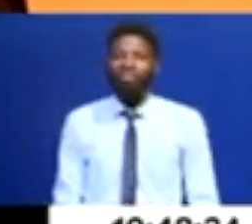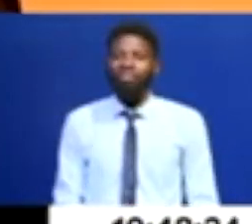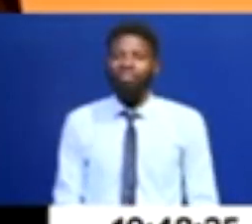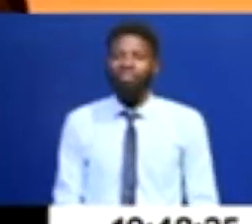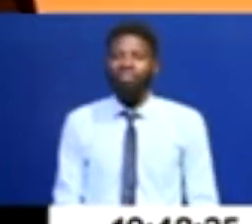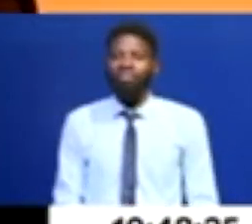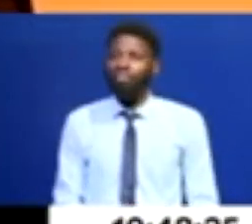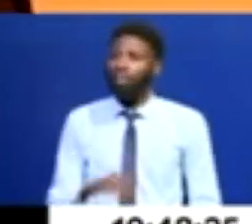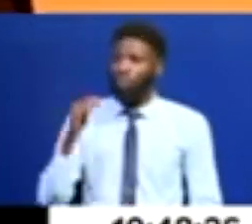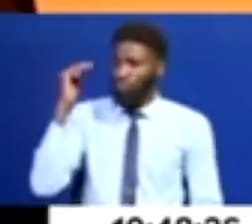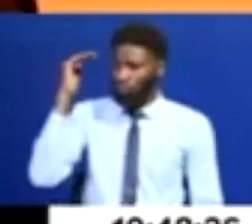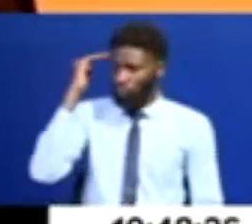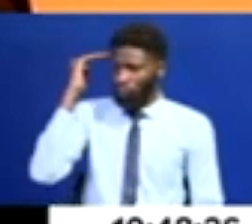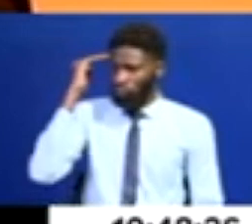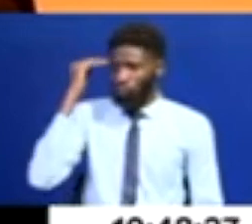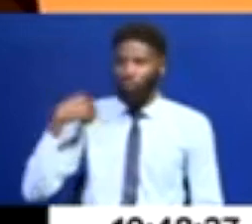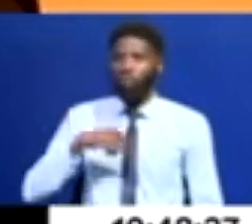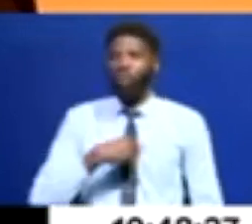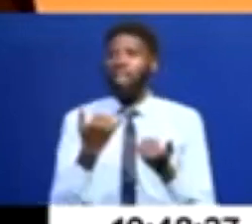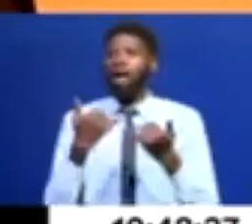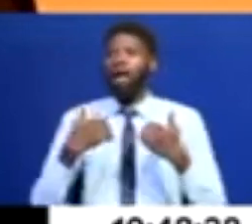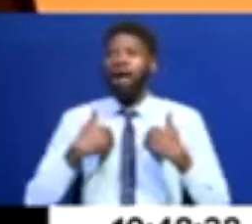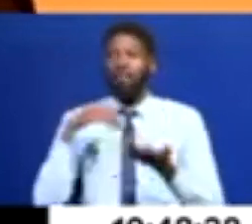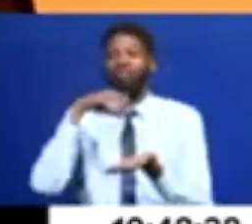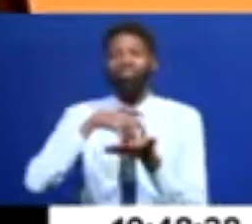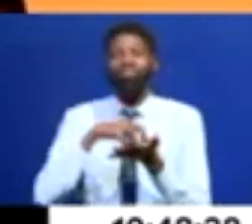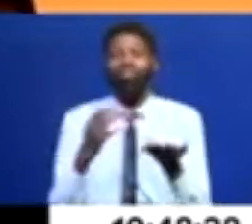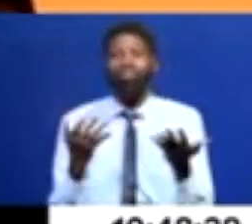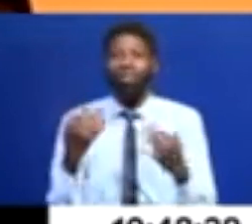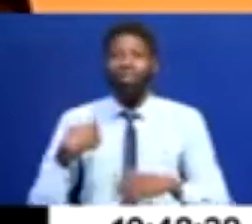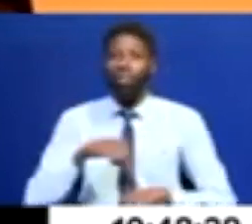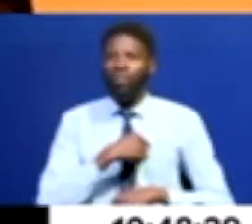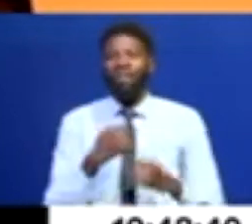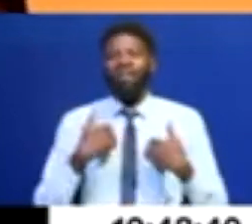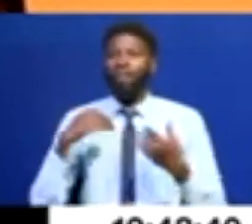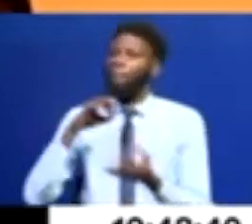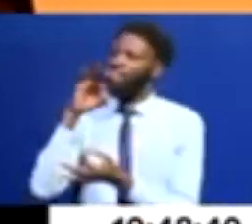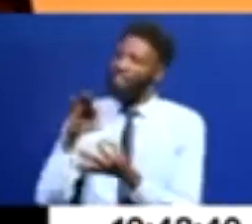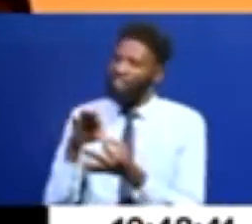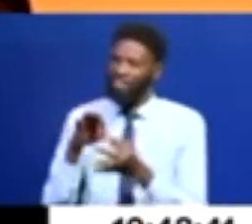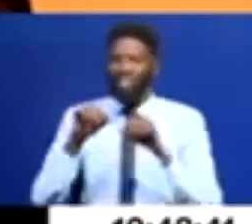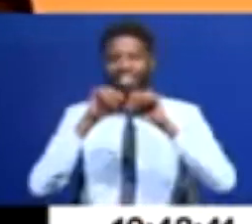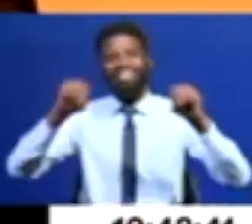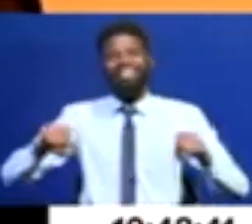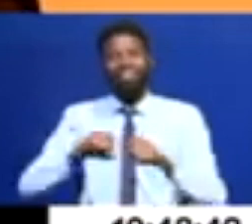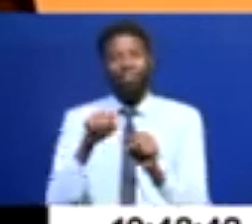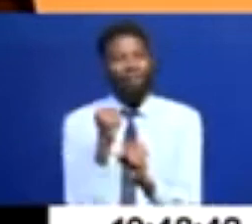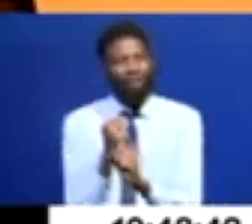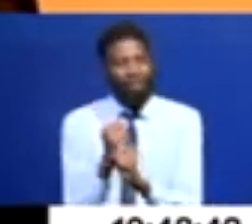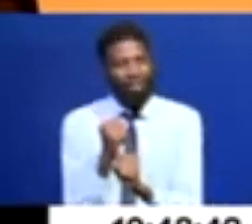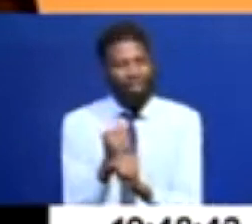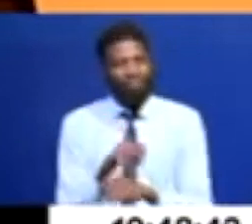You know, we are looking at a situation where we have perfect operating systems mm-hmm. in